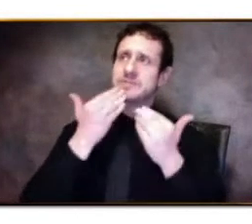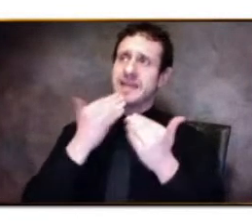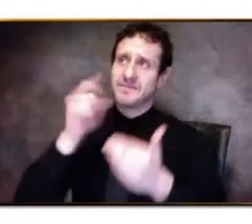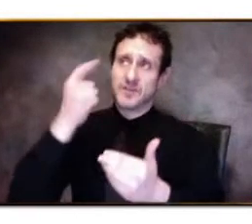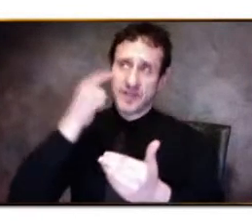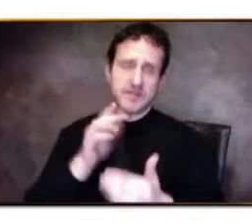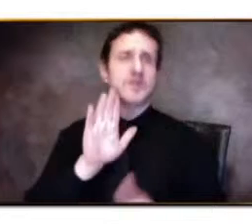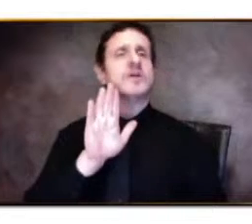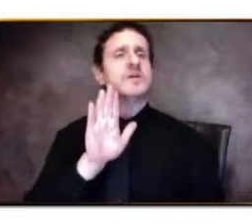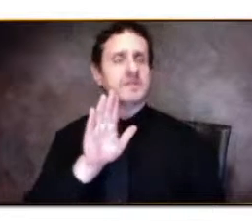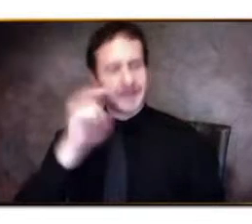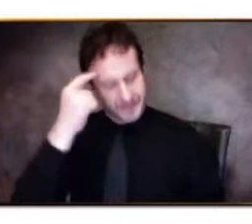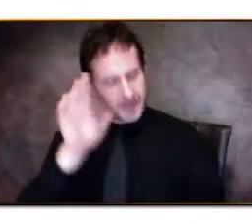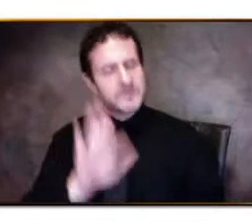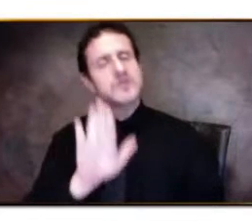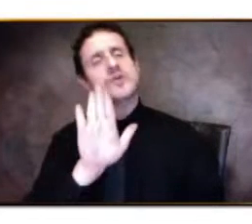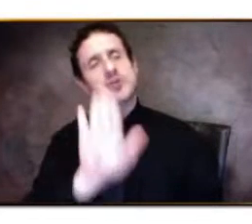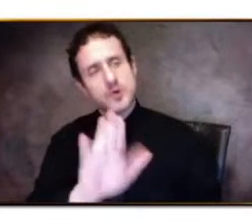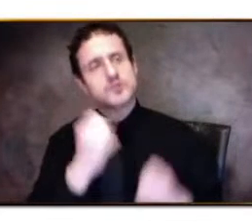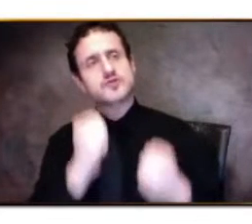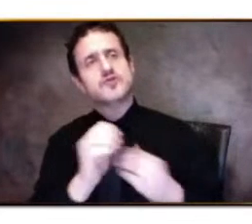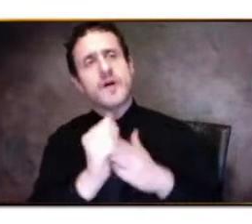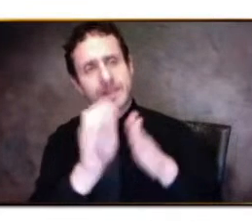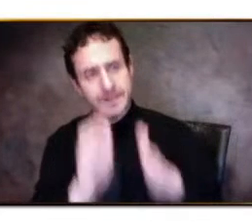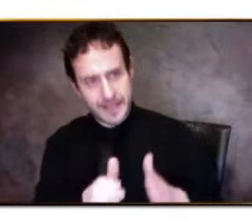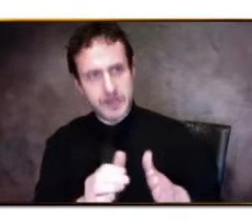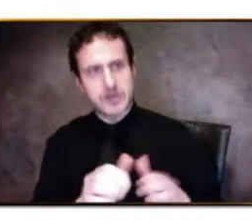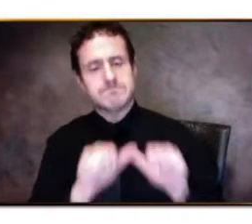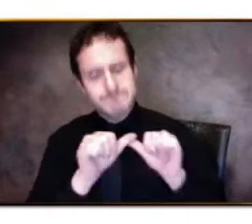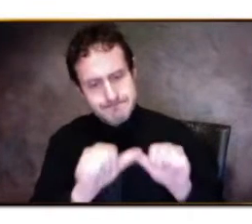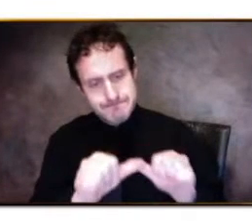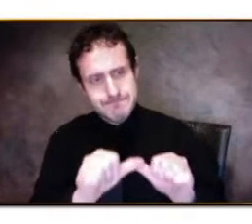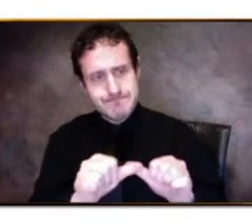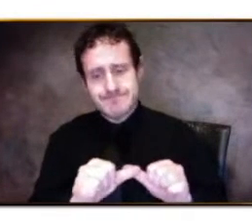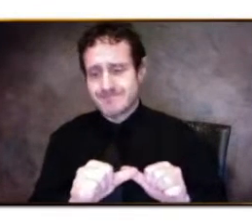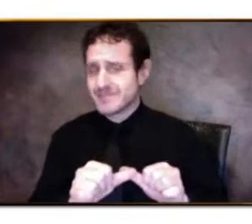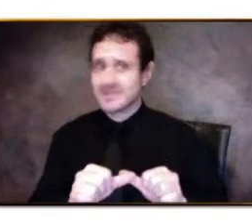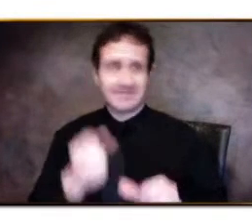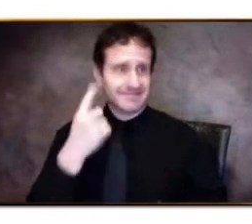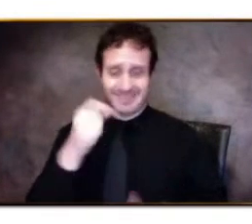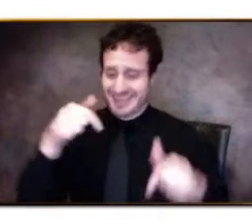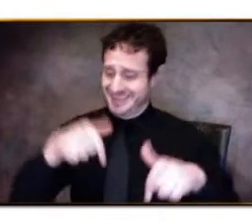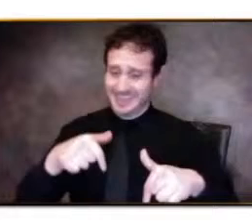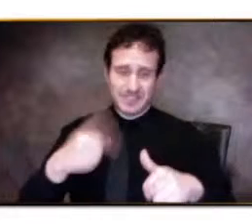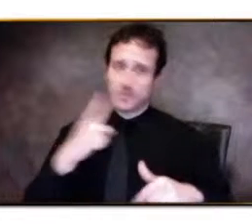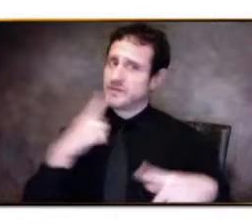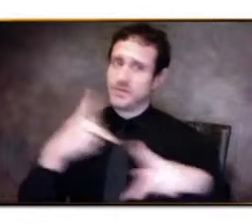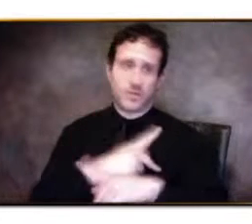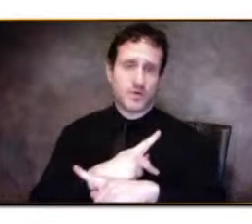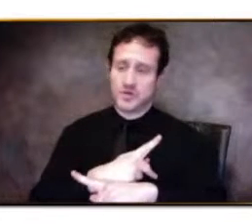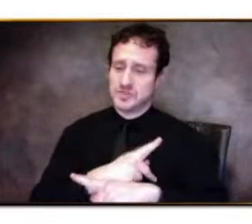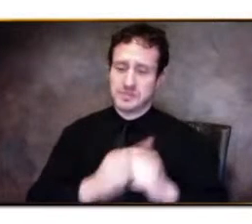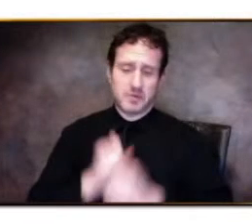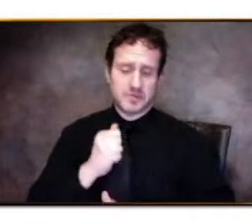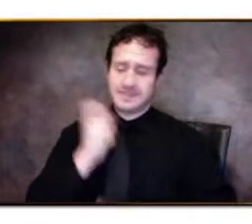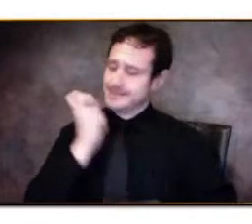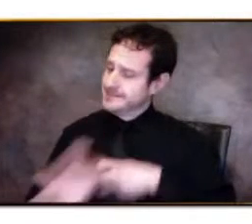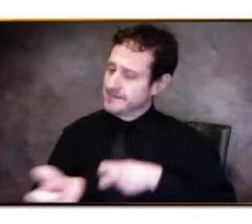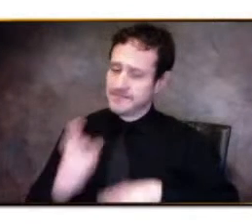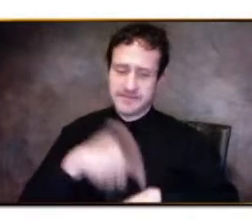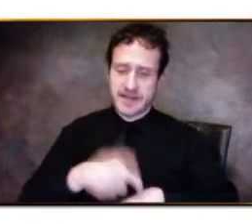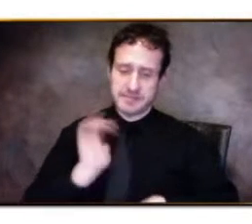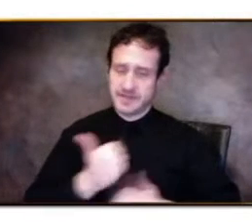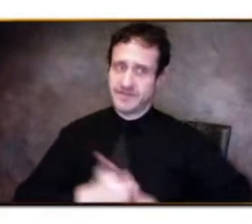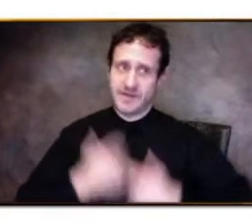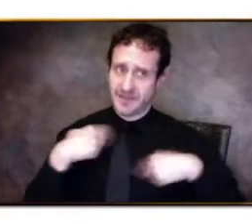steadfast leadership through one of the most trying times of our lives. So thank you. And for everyone, I